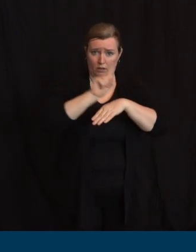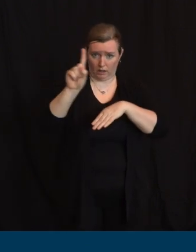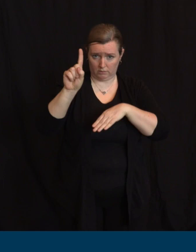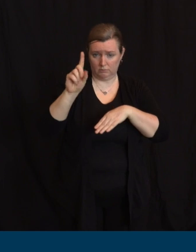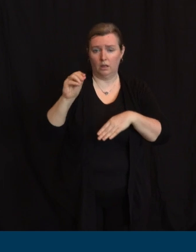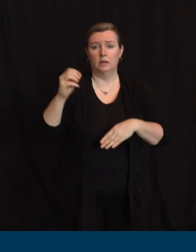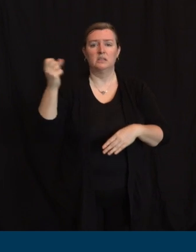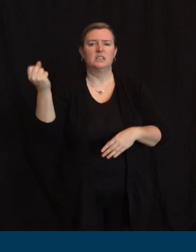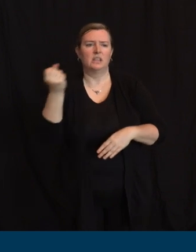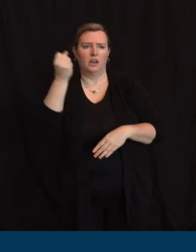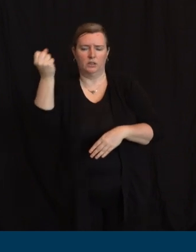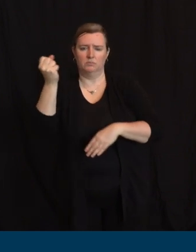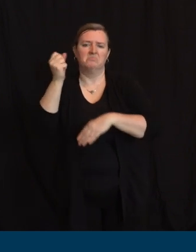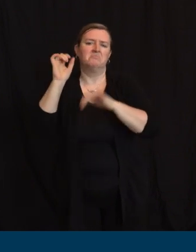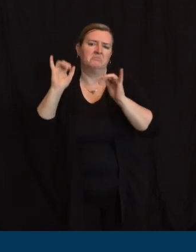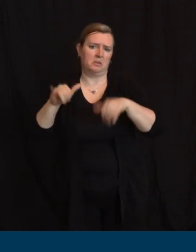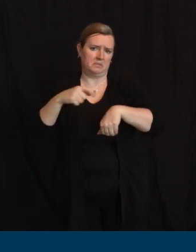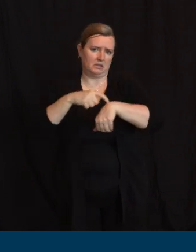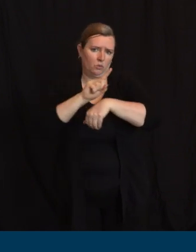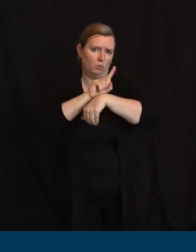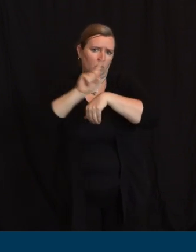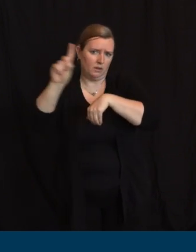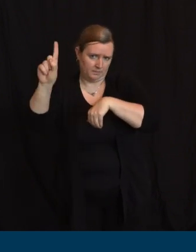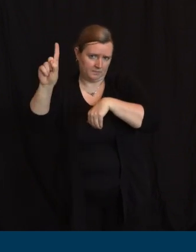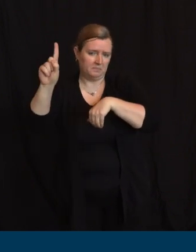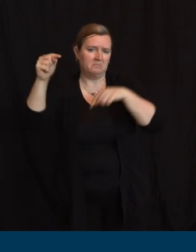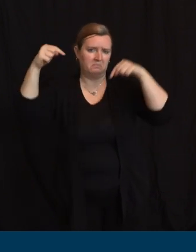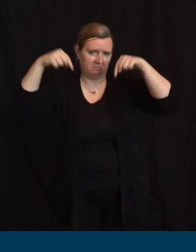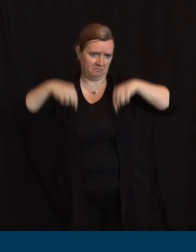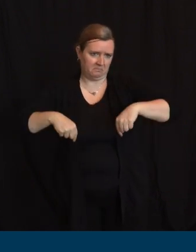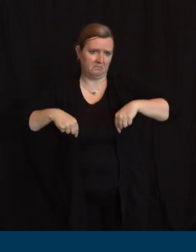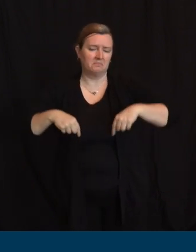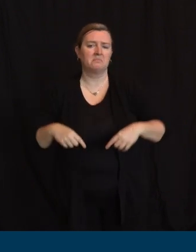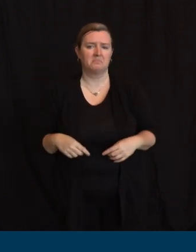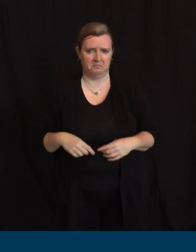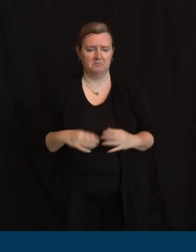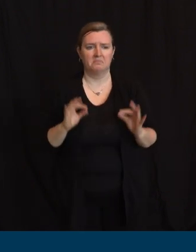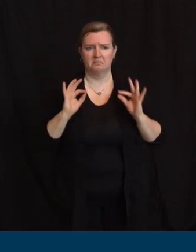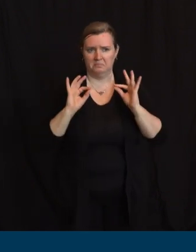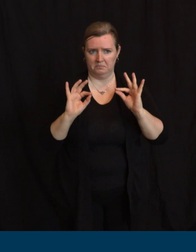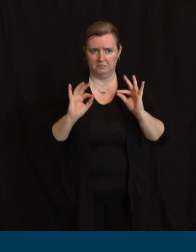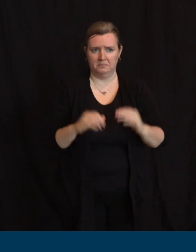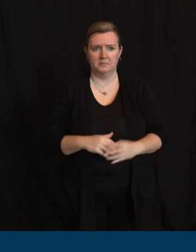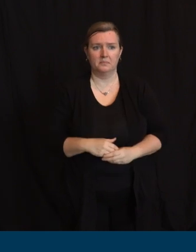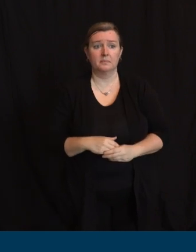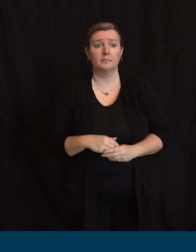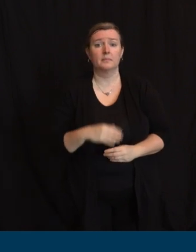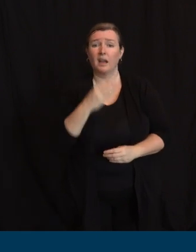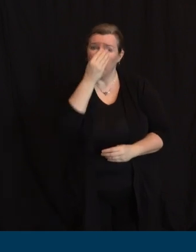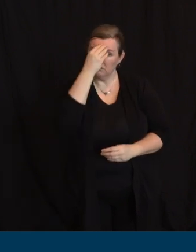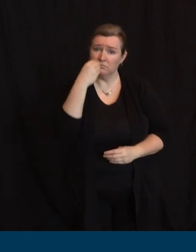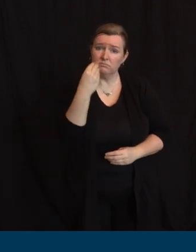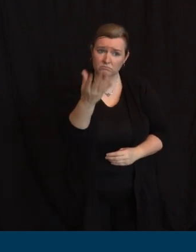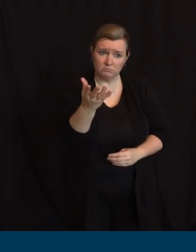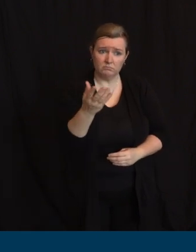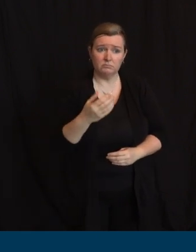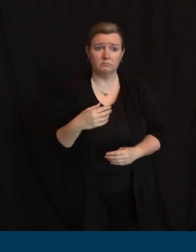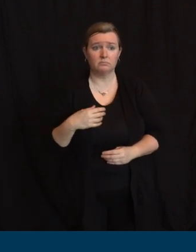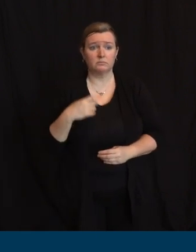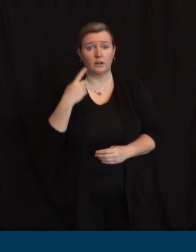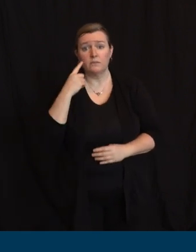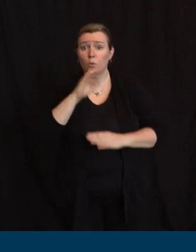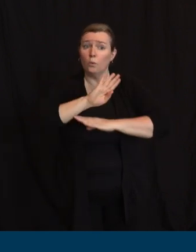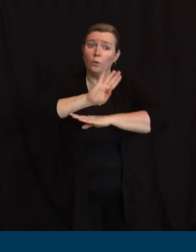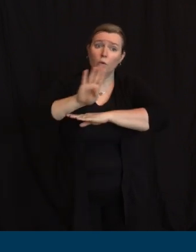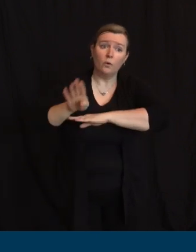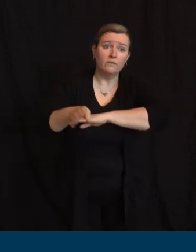p.m. And from here in each case, and if we will do electronic notification as it relates to the overnight